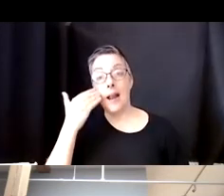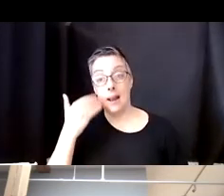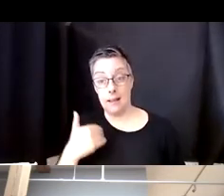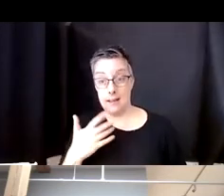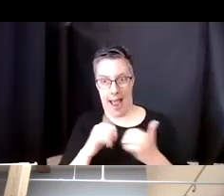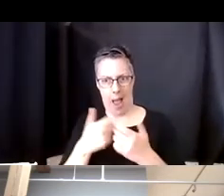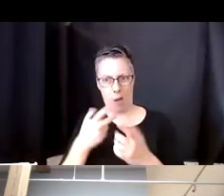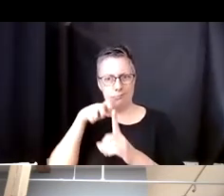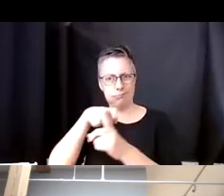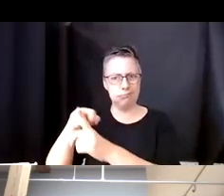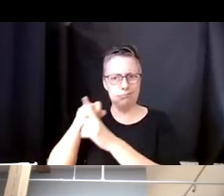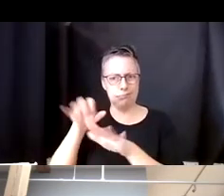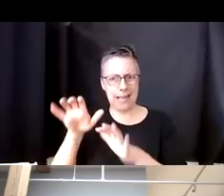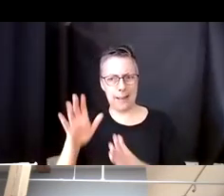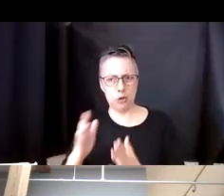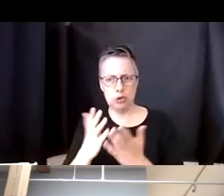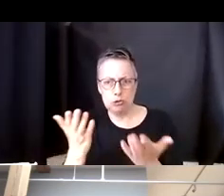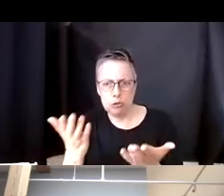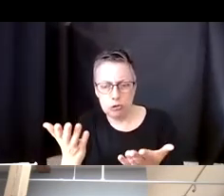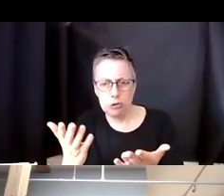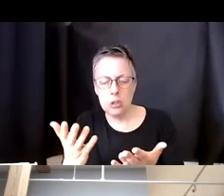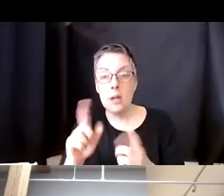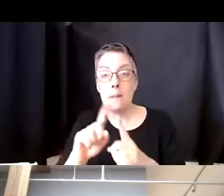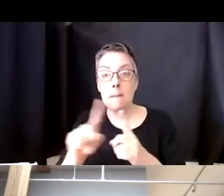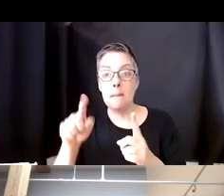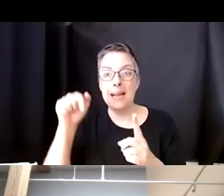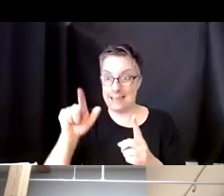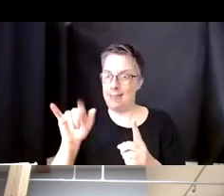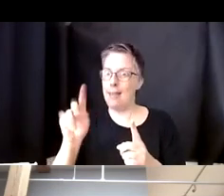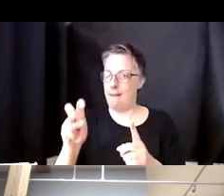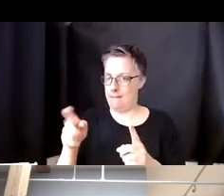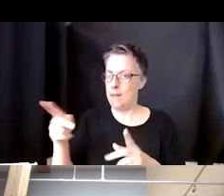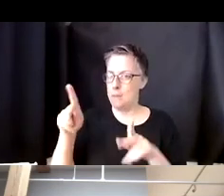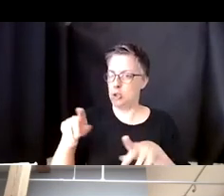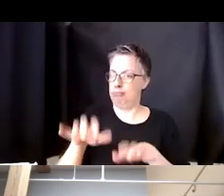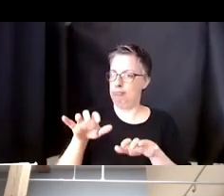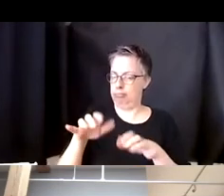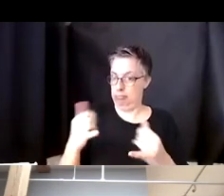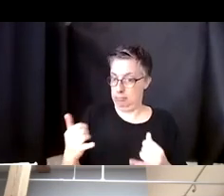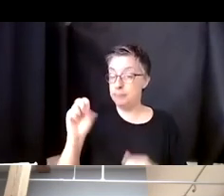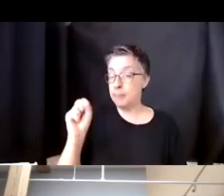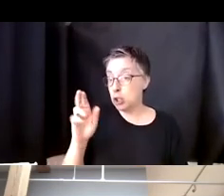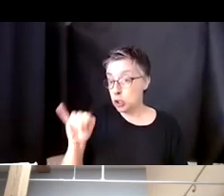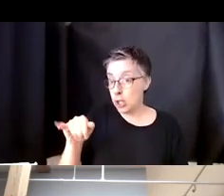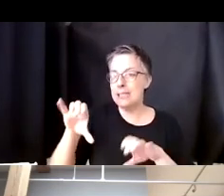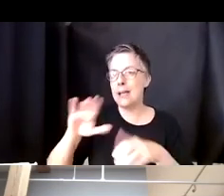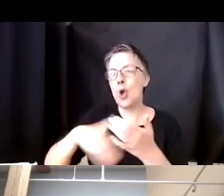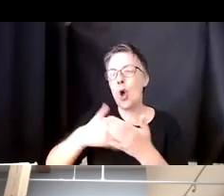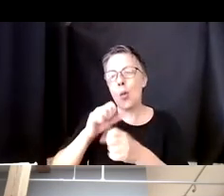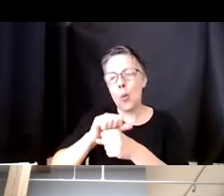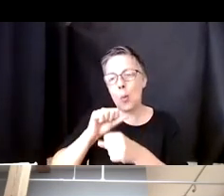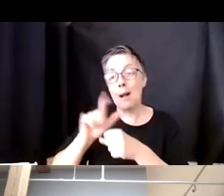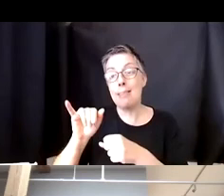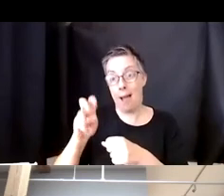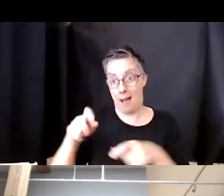get in contact with captioners. But this is a live captioner. Sherry does all the work live during